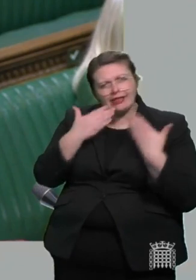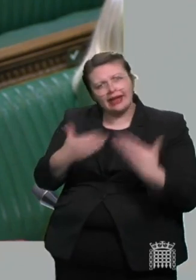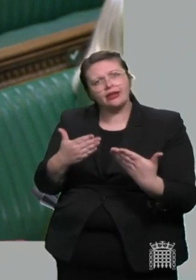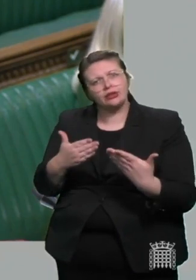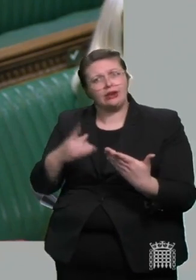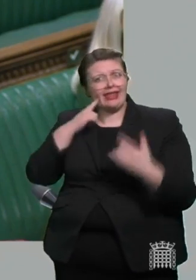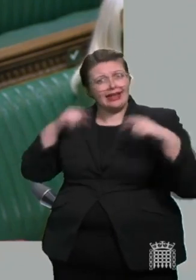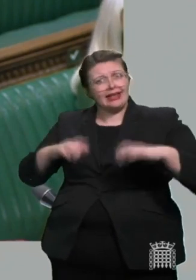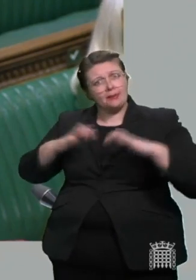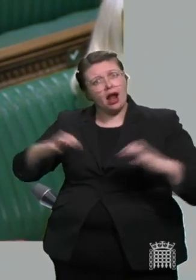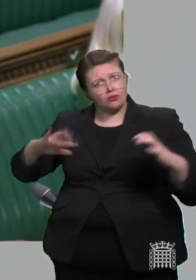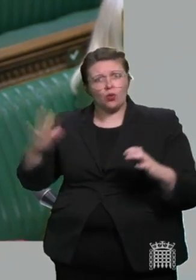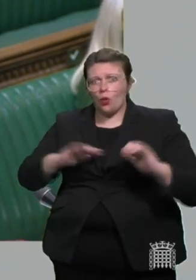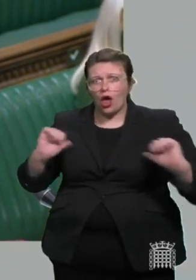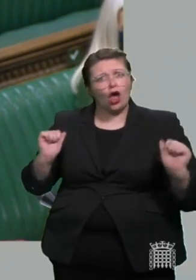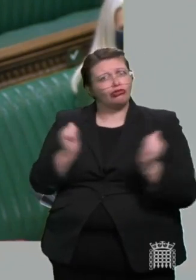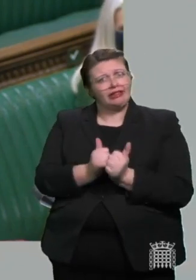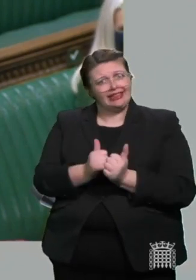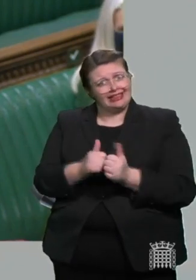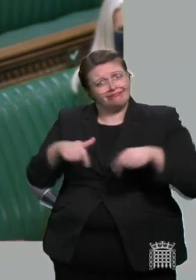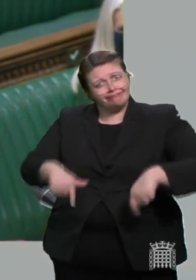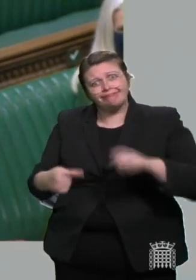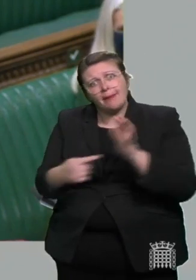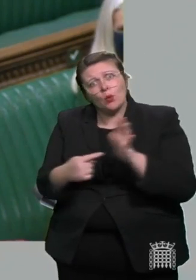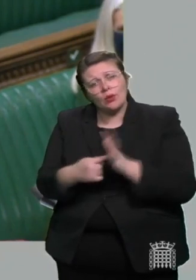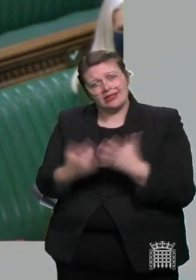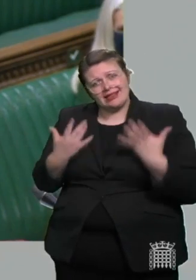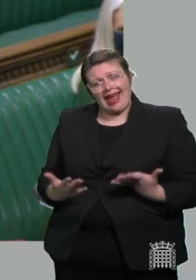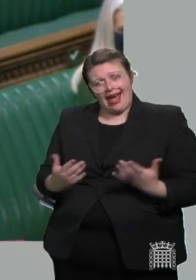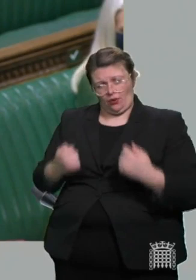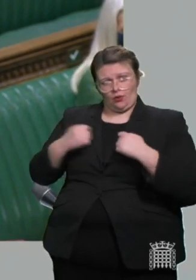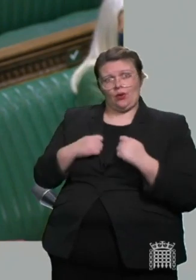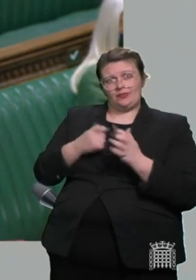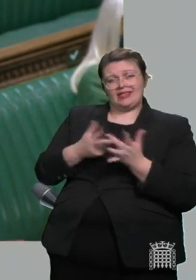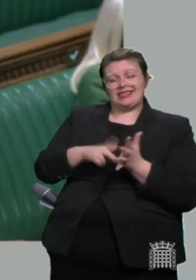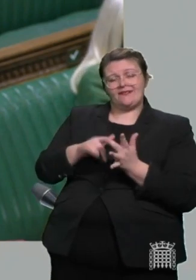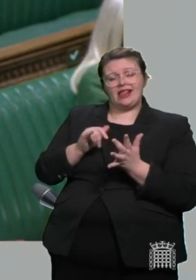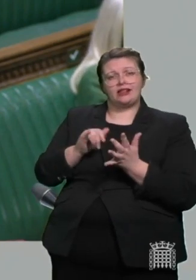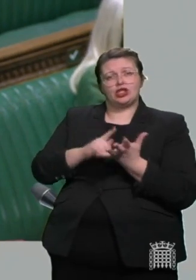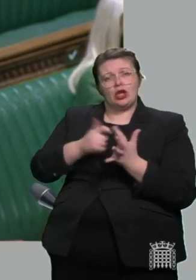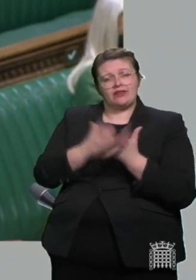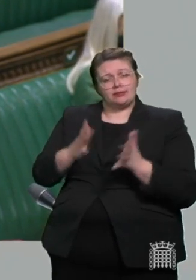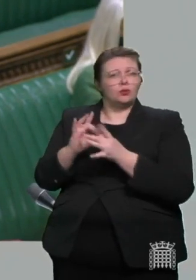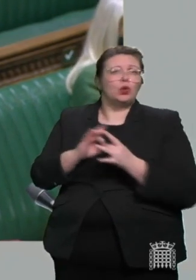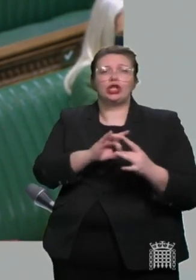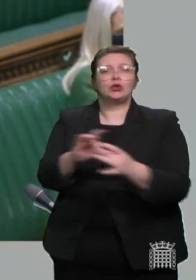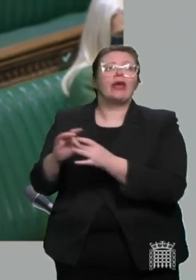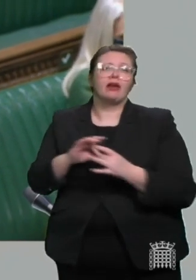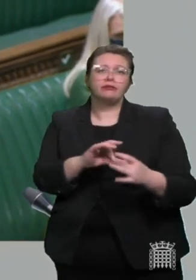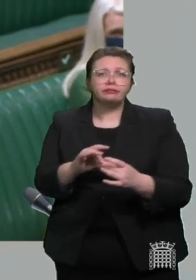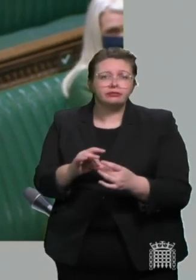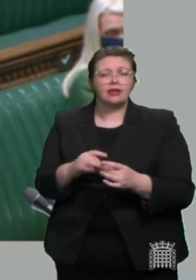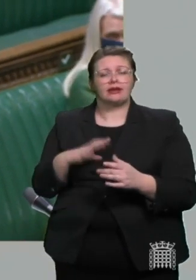House would agree that now is the time really for our civil service to focus on working together, to build back